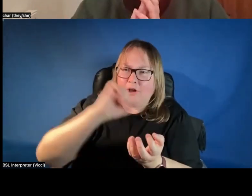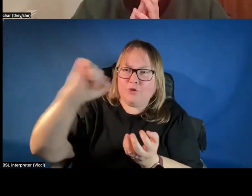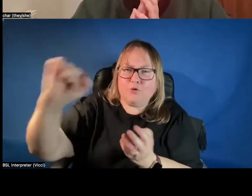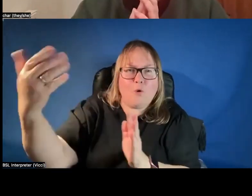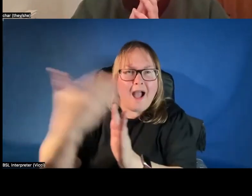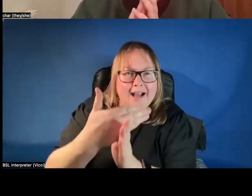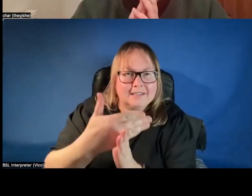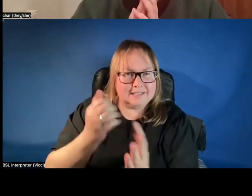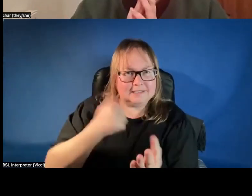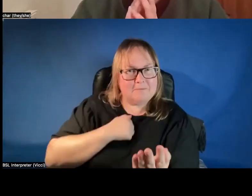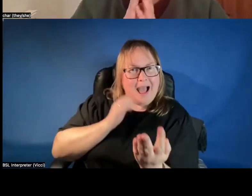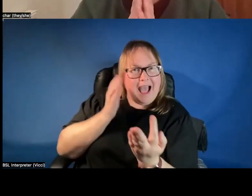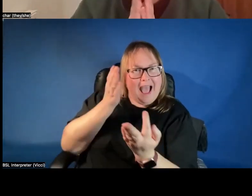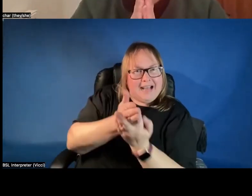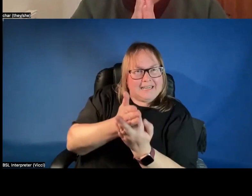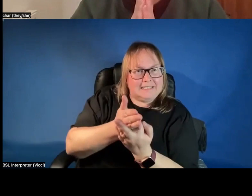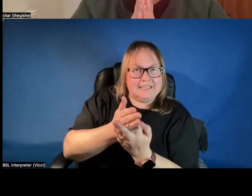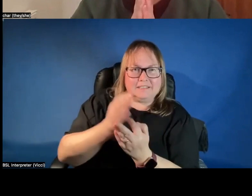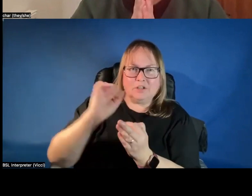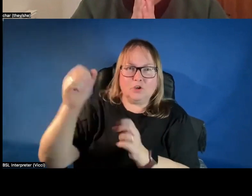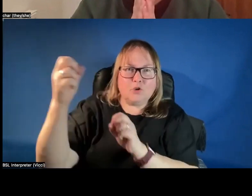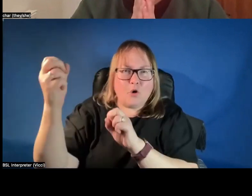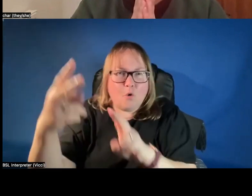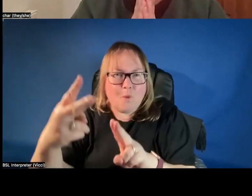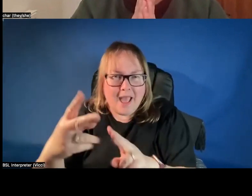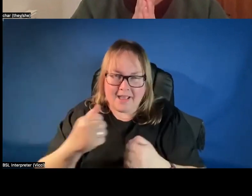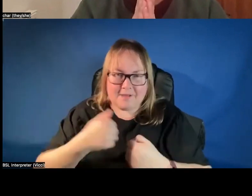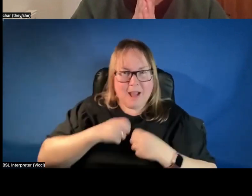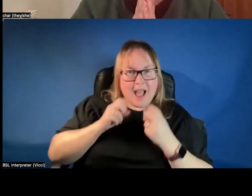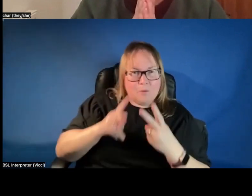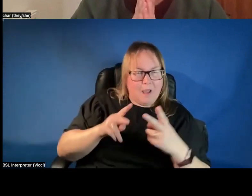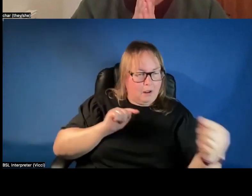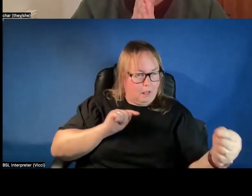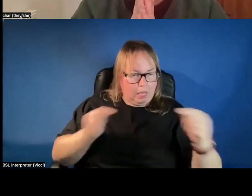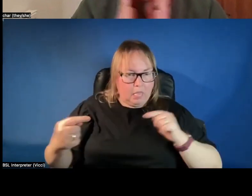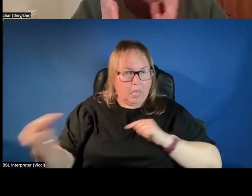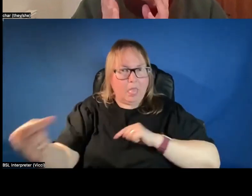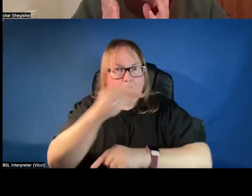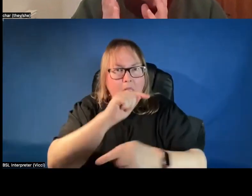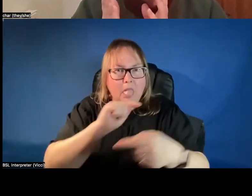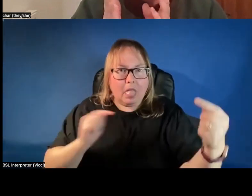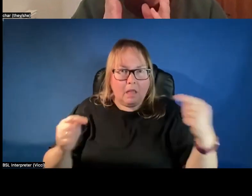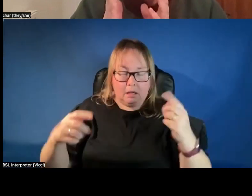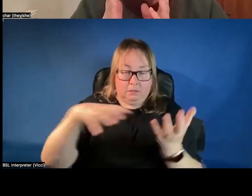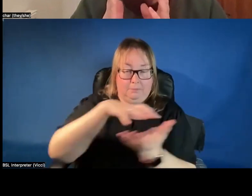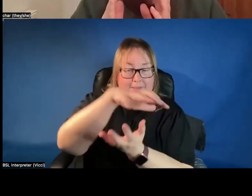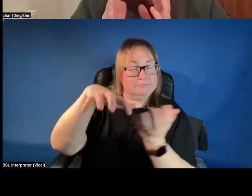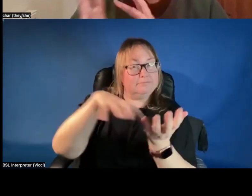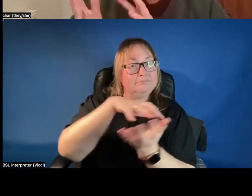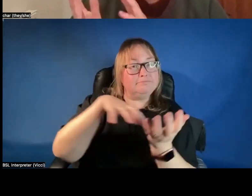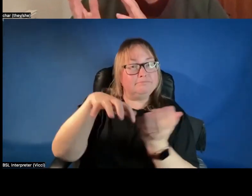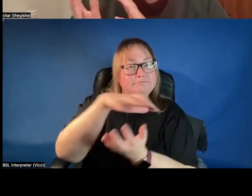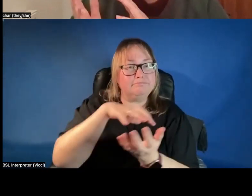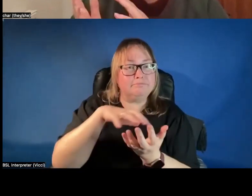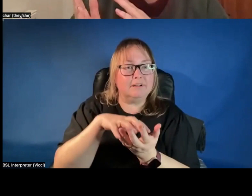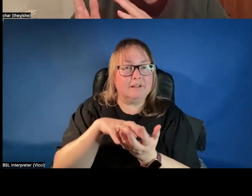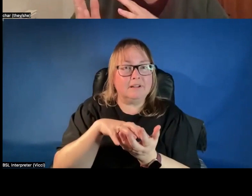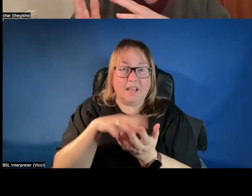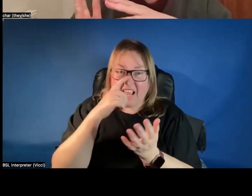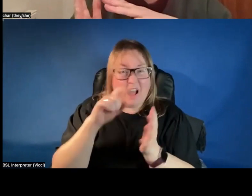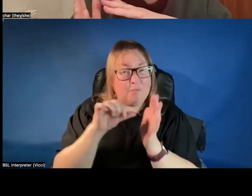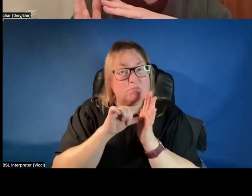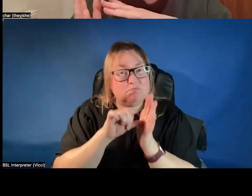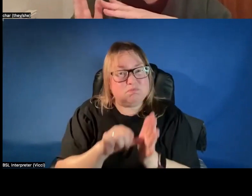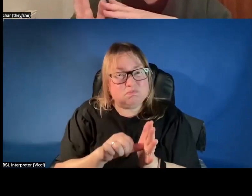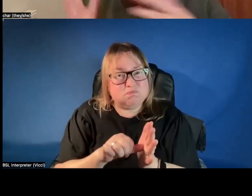which is like, yeah, I think Jem put it really well, being something that's like both eternally maybe like difficult, but